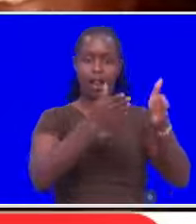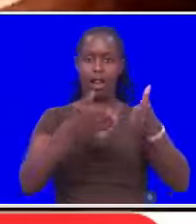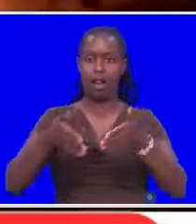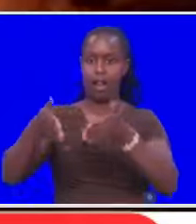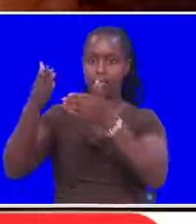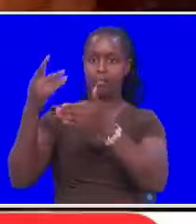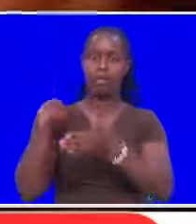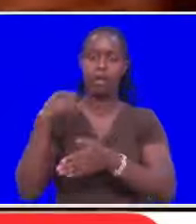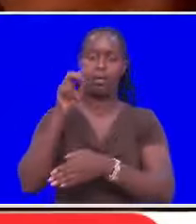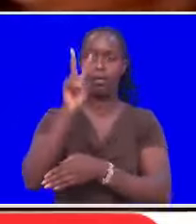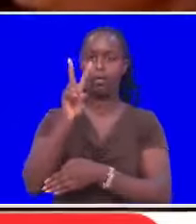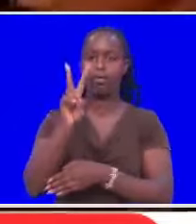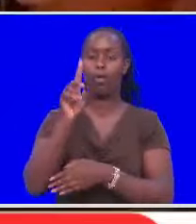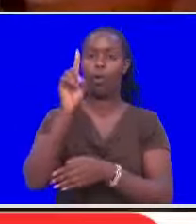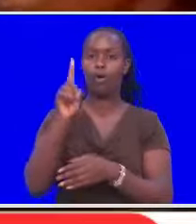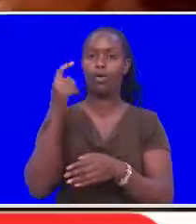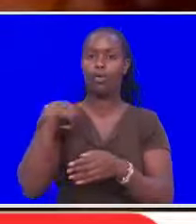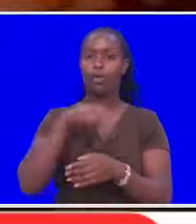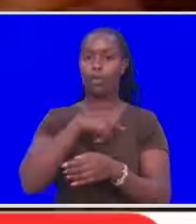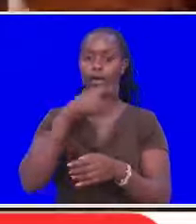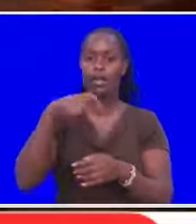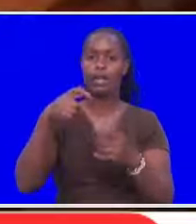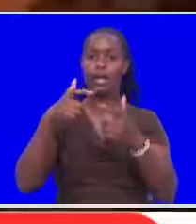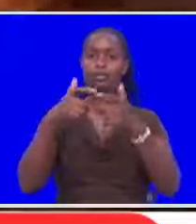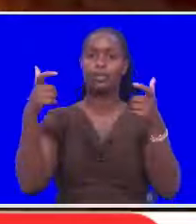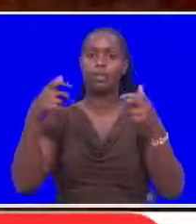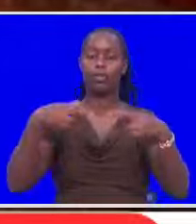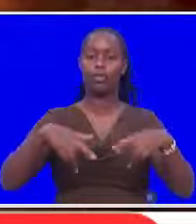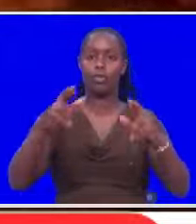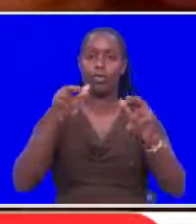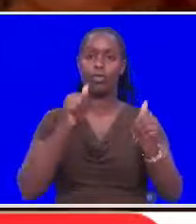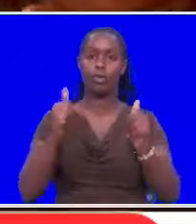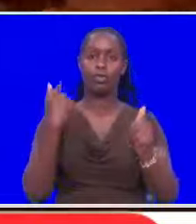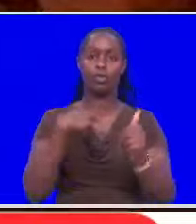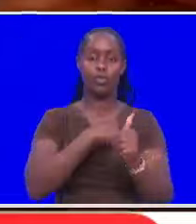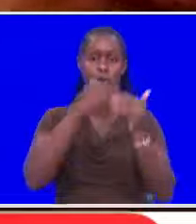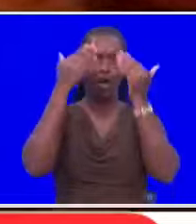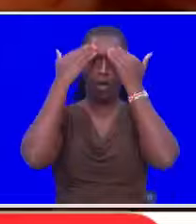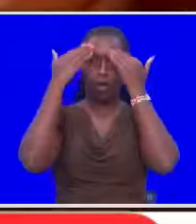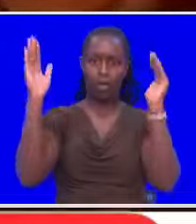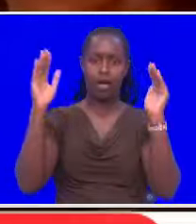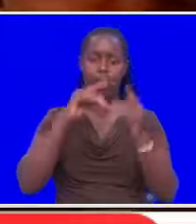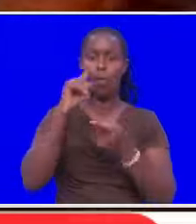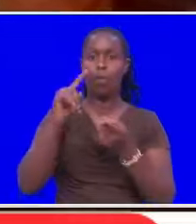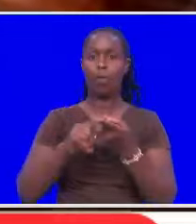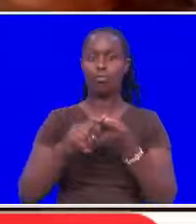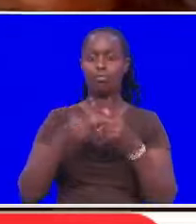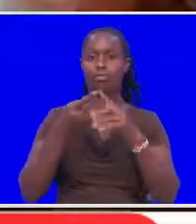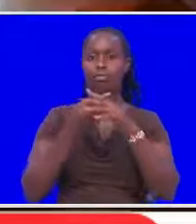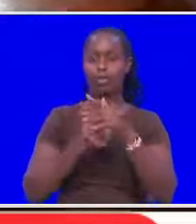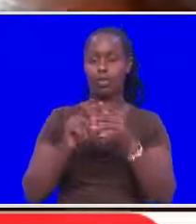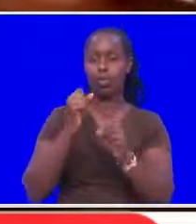the expansion of this road, of which we are aware, but we don't know when the work is going to commence.